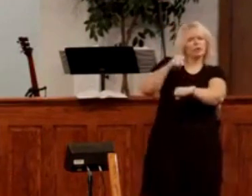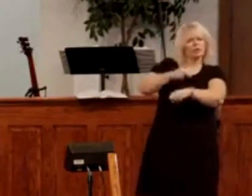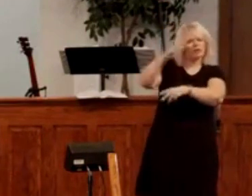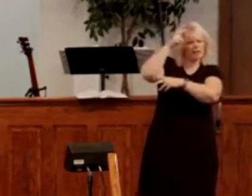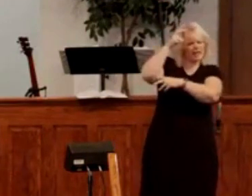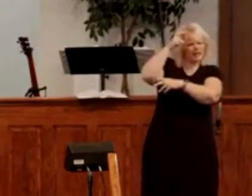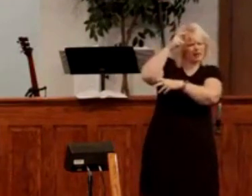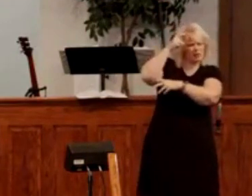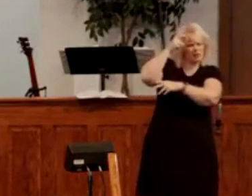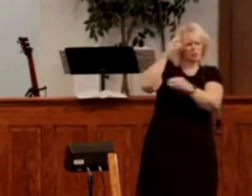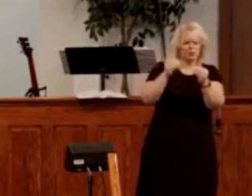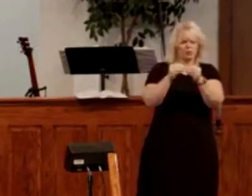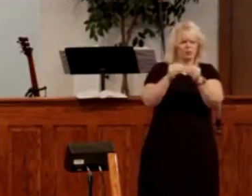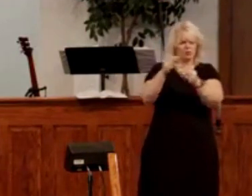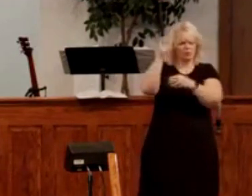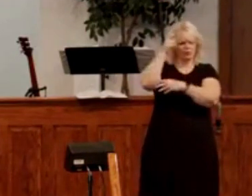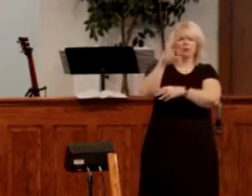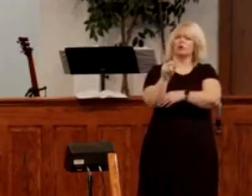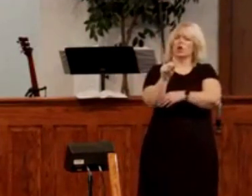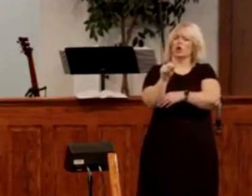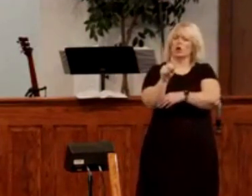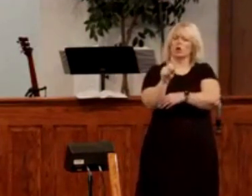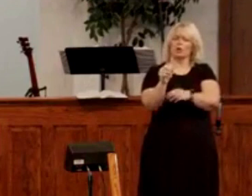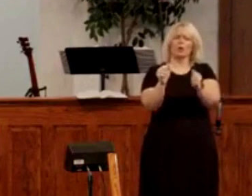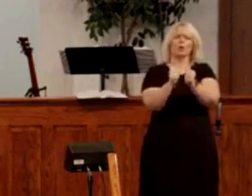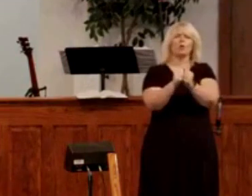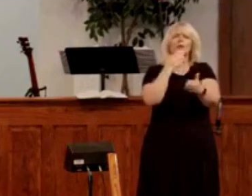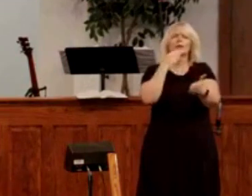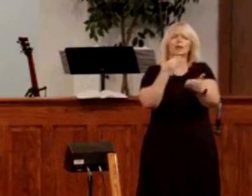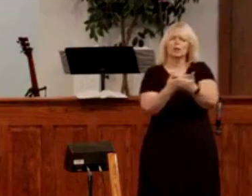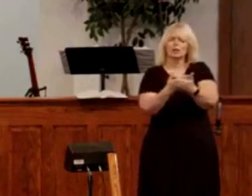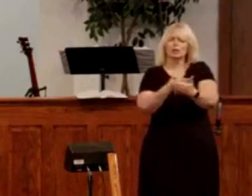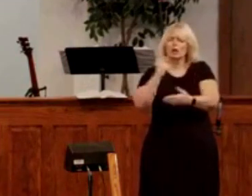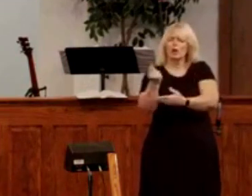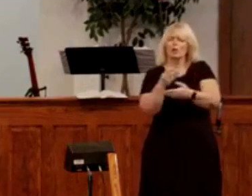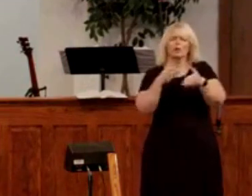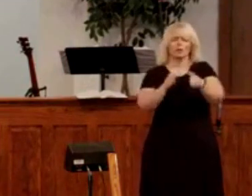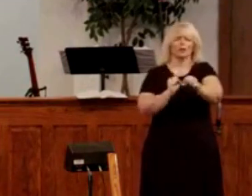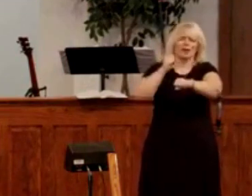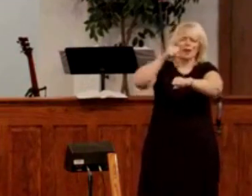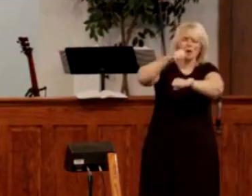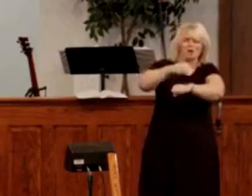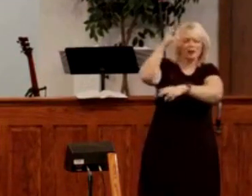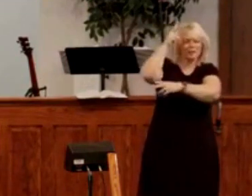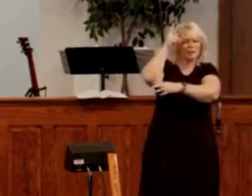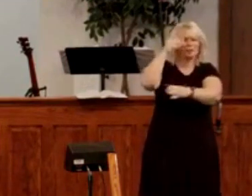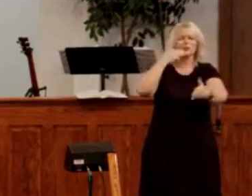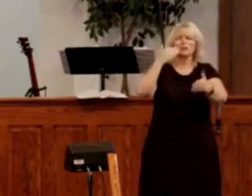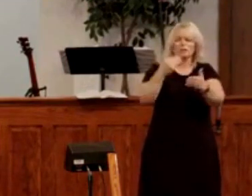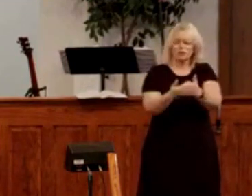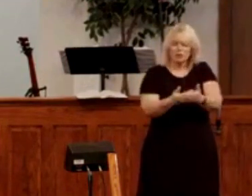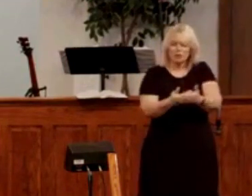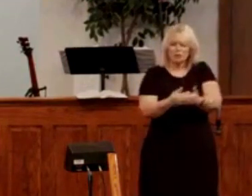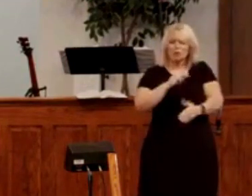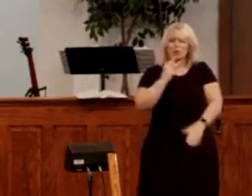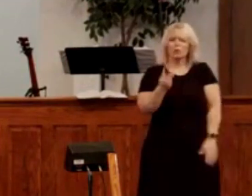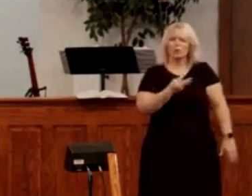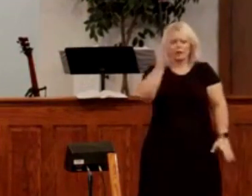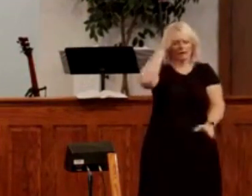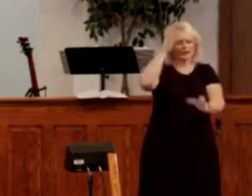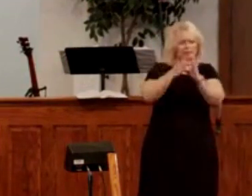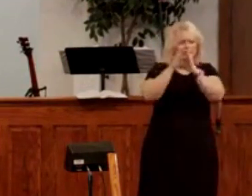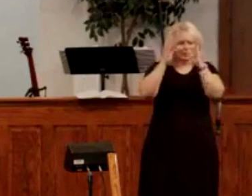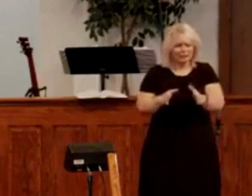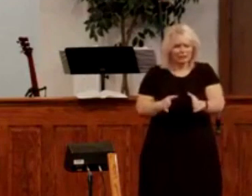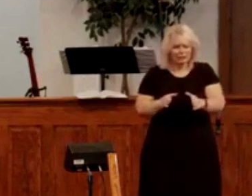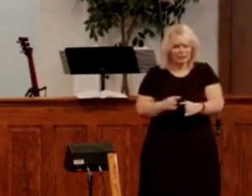you overcome evil with good. That's the only way to overcome it. So in our culture, in our society, we as believers have to continue to